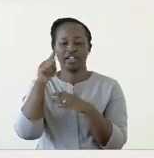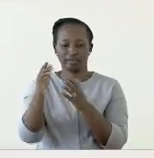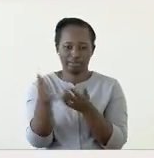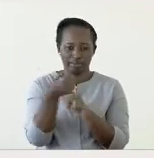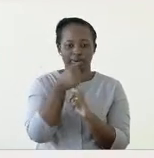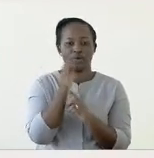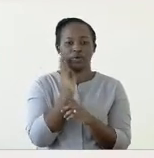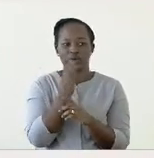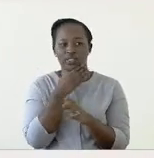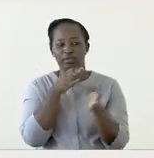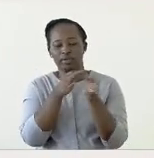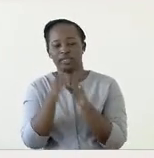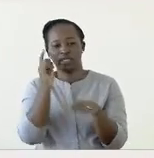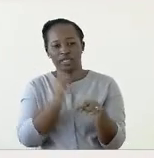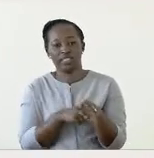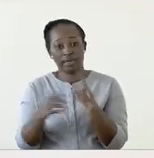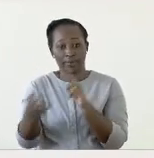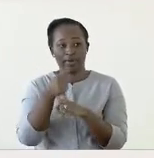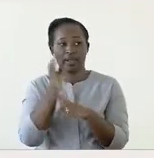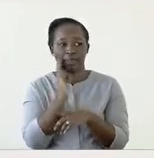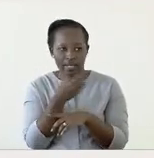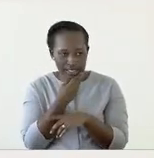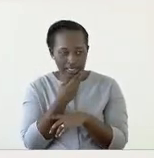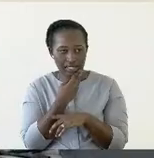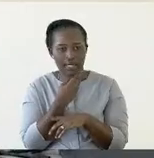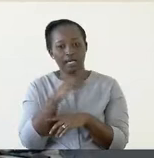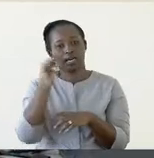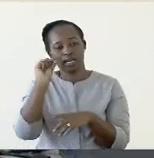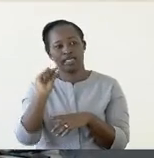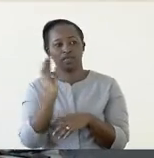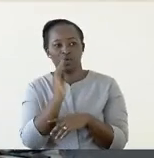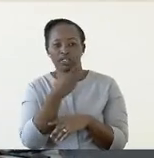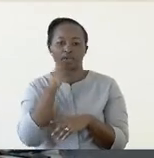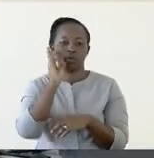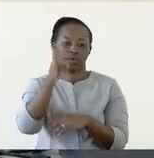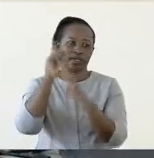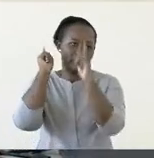water, and it means that once water is absorbed, it means that less water is going to reach